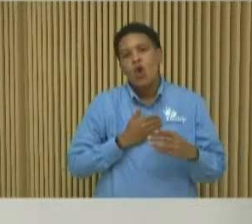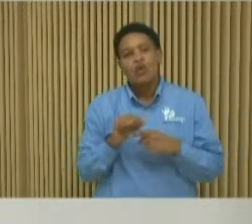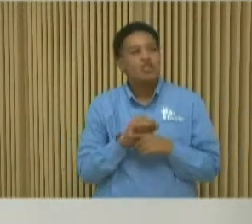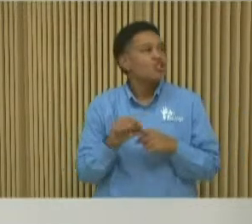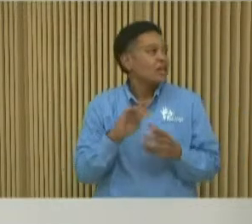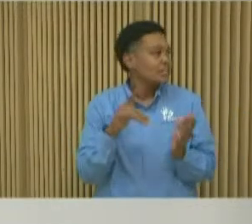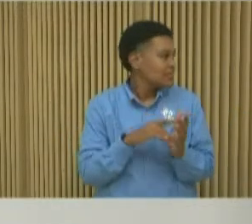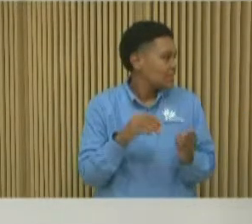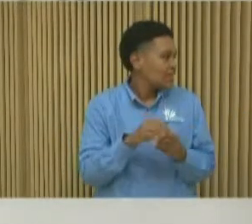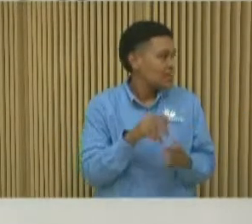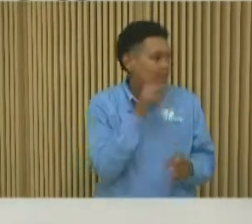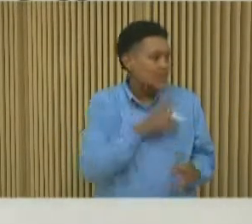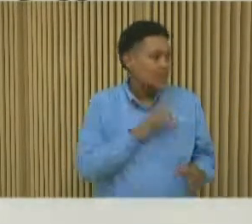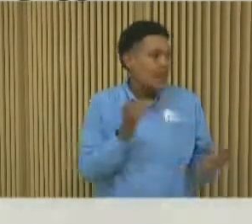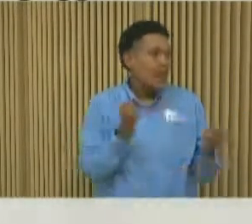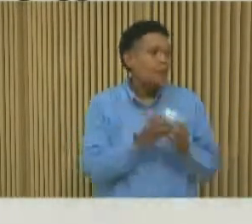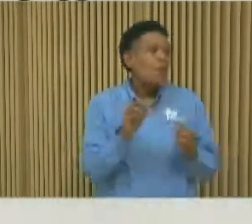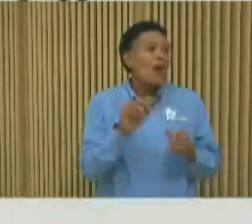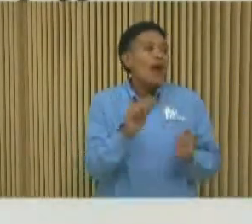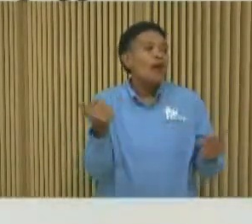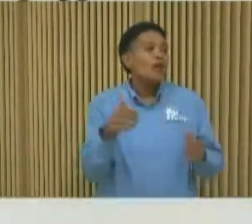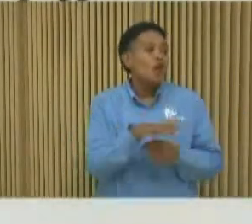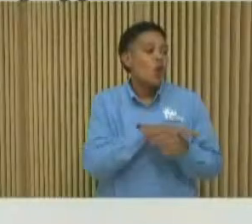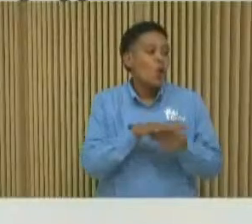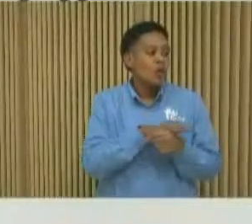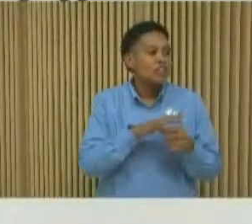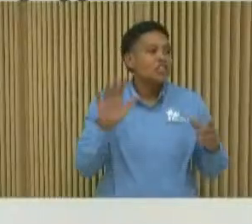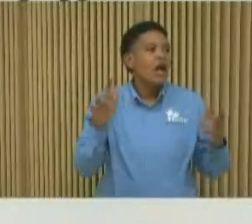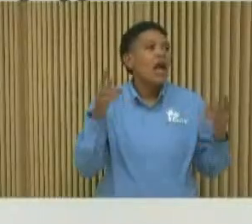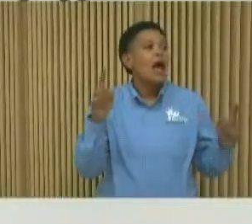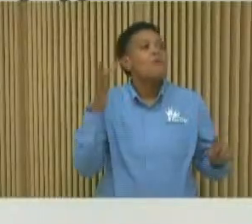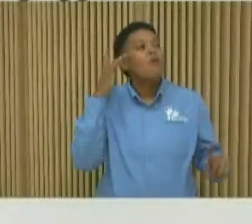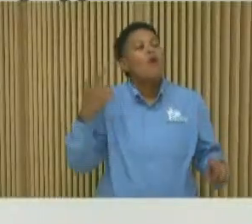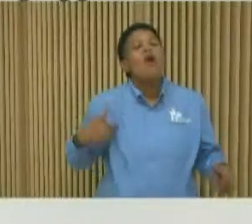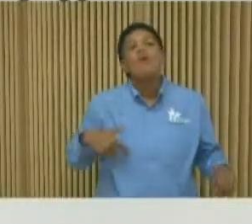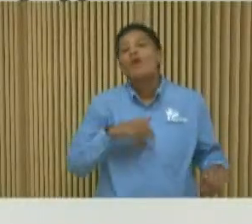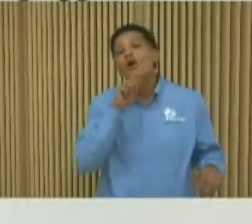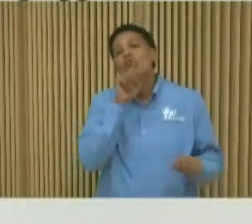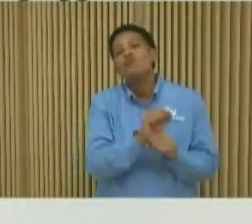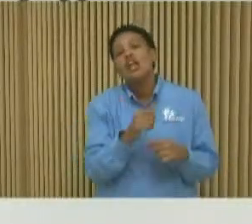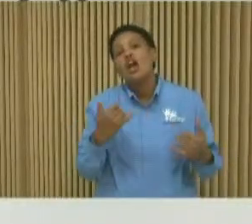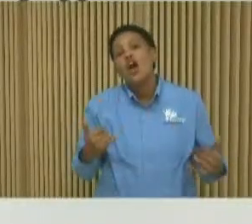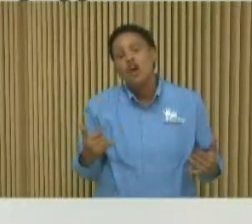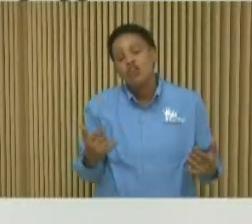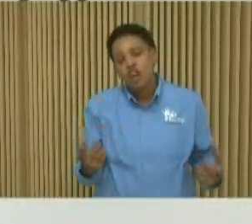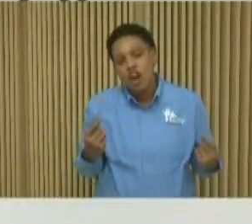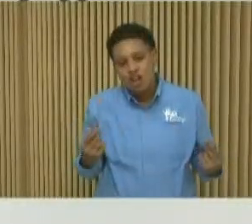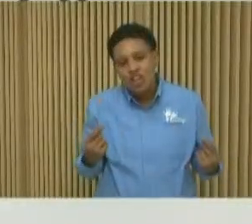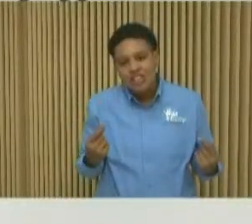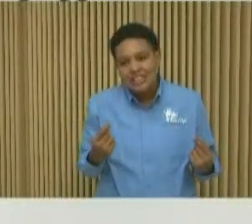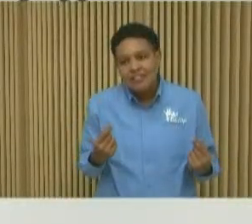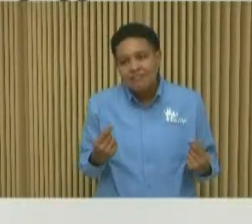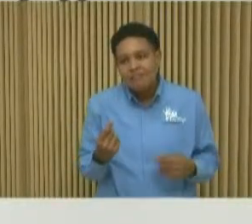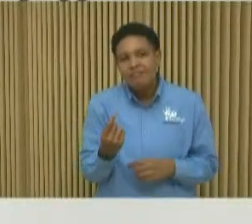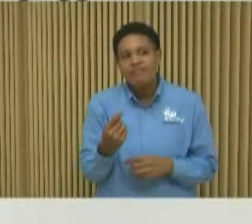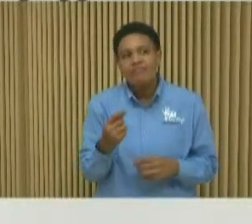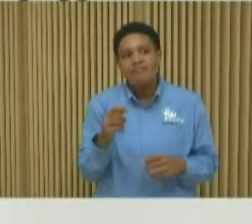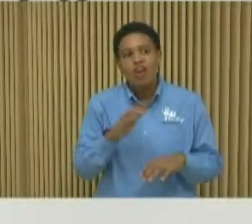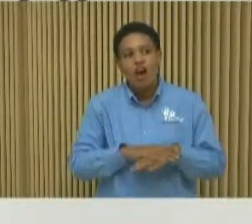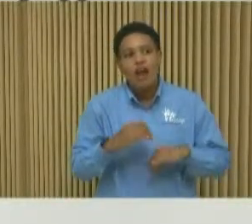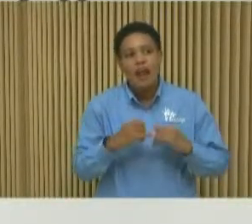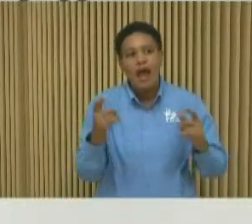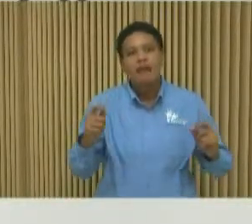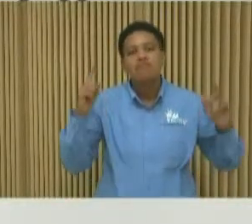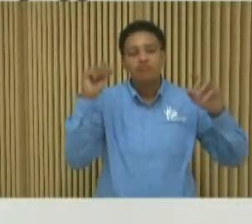in Kingston anymore or any other location, because we are currently conducting virtual